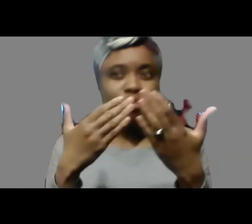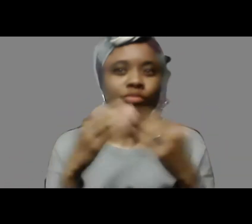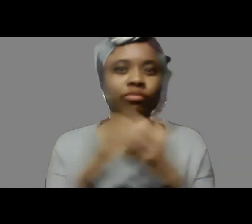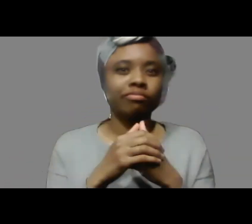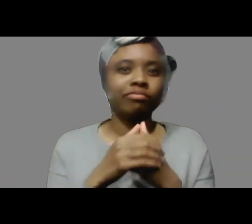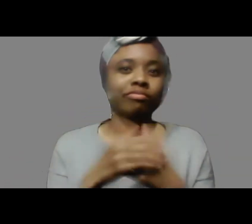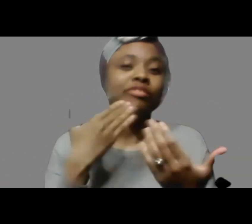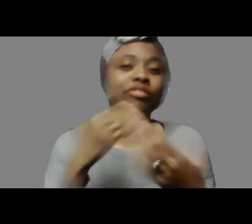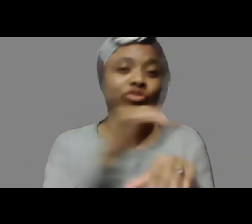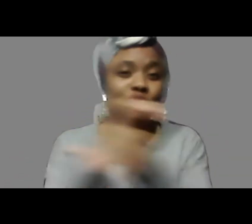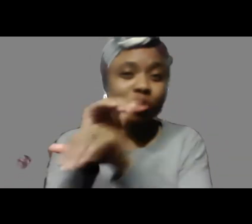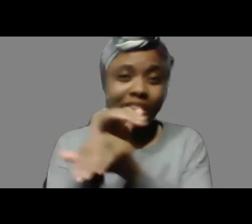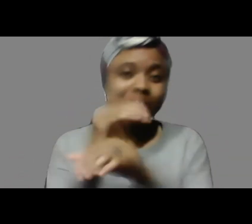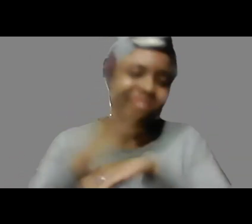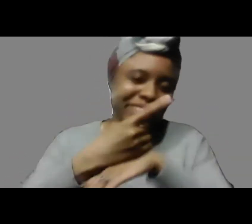of your night.